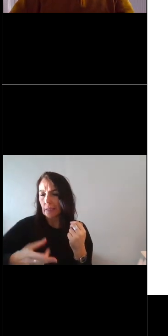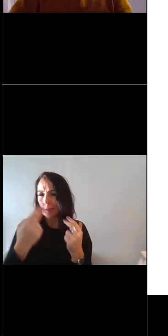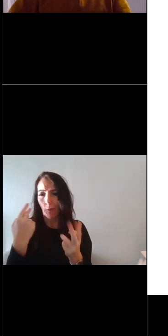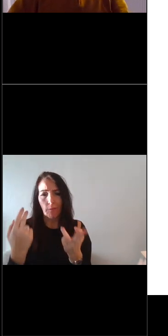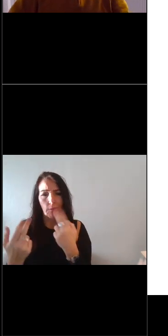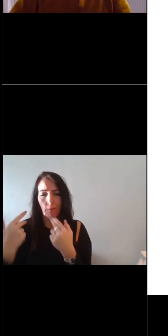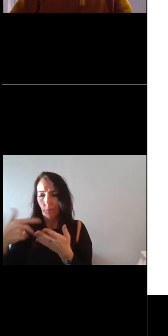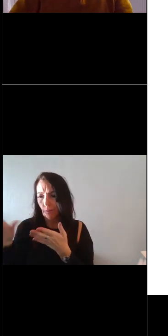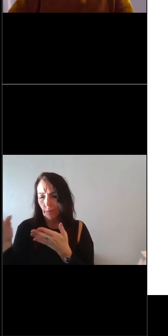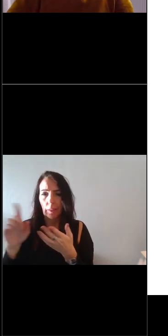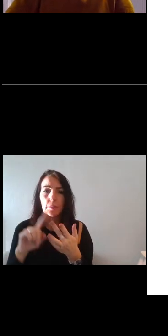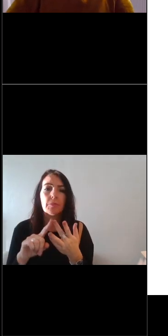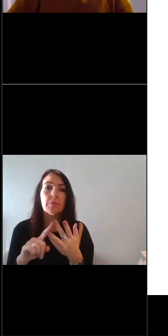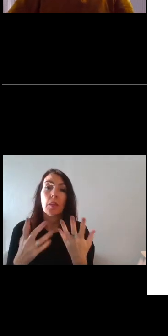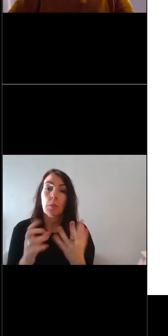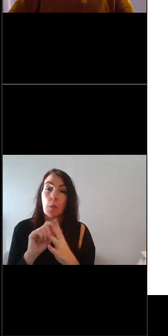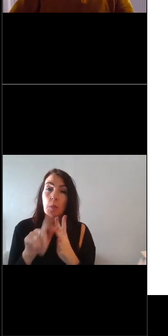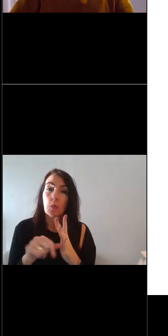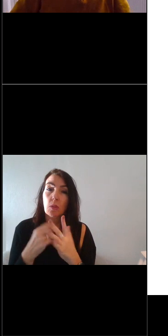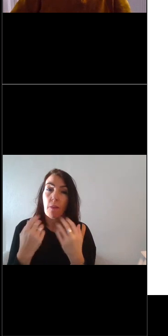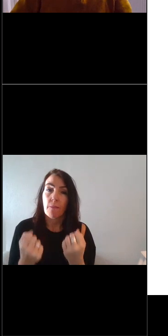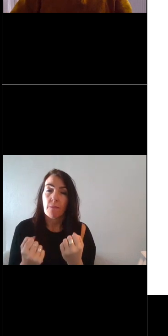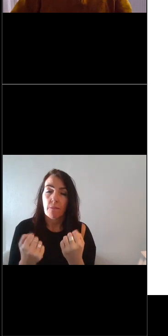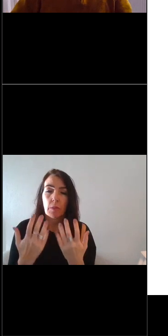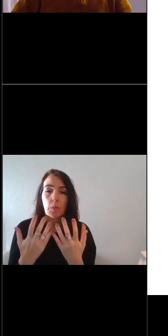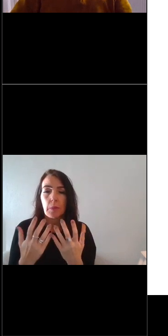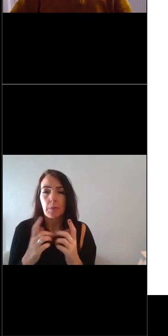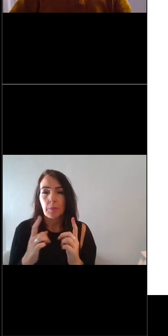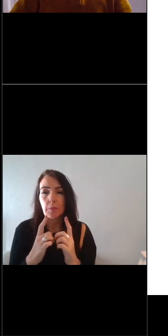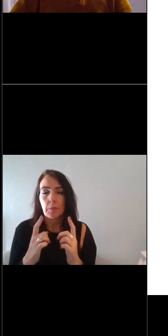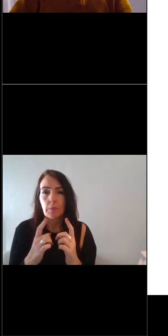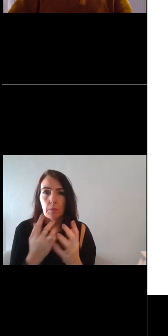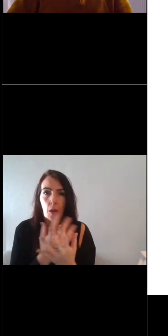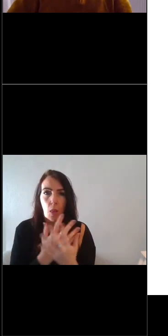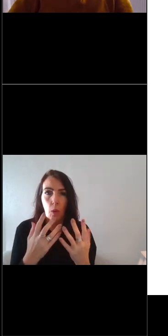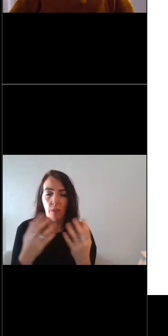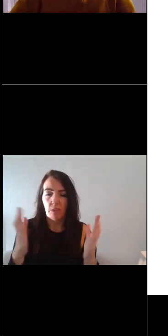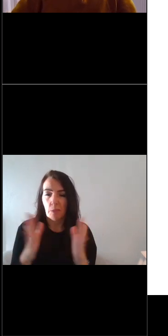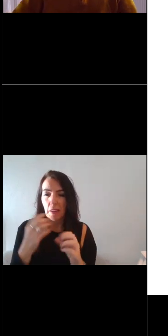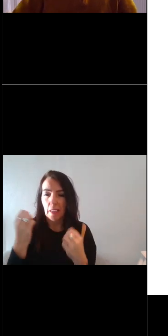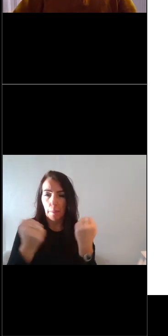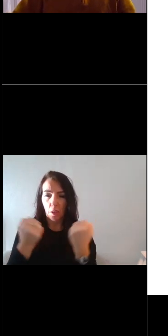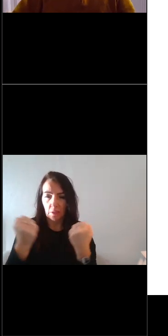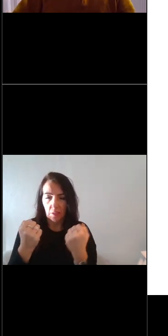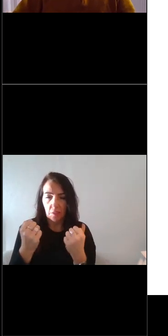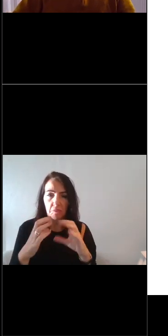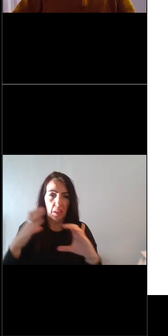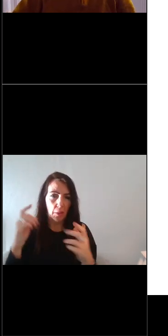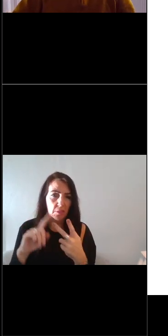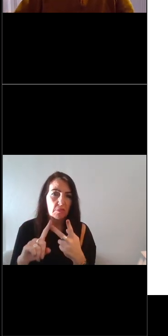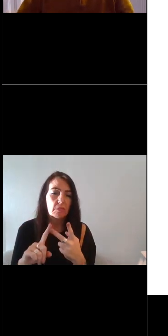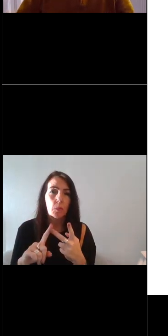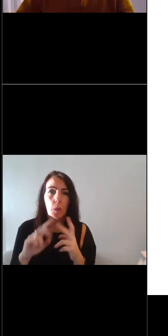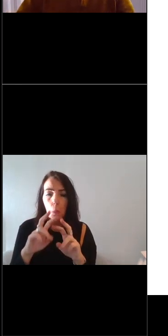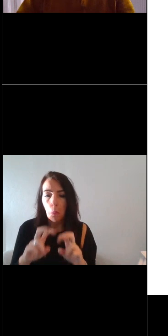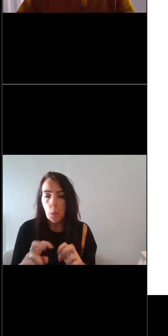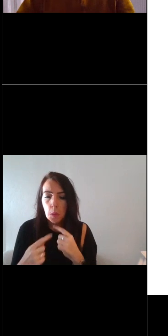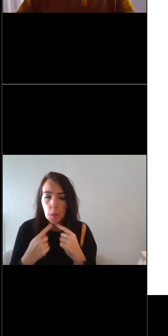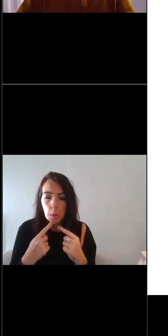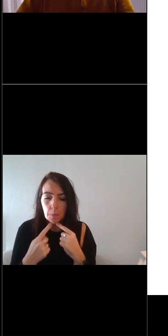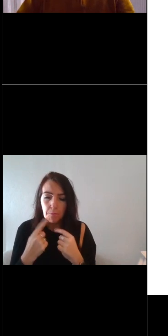current projects I've got at the moment, large number of minibuses. When you actually start to look at the data,